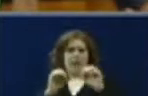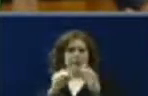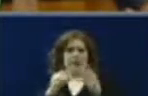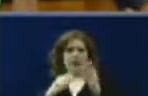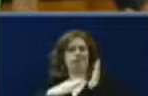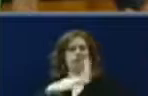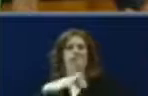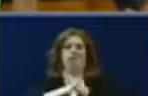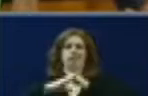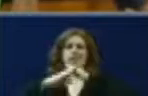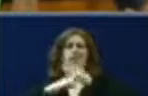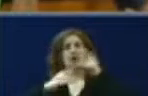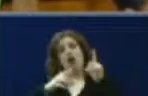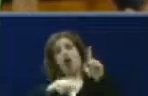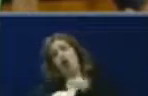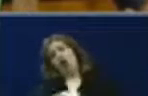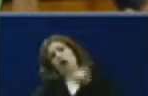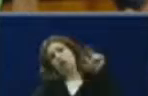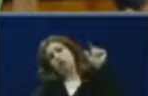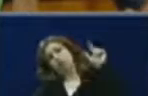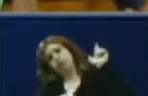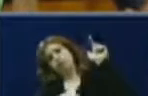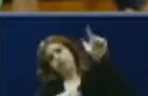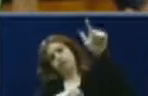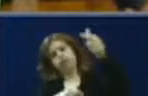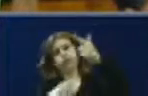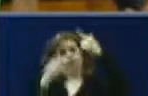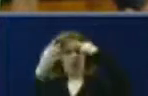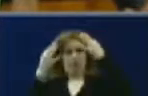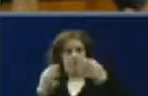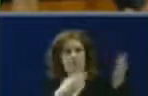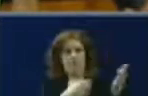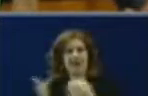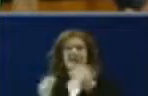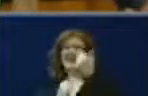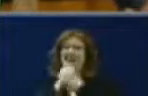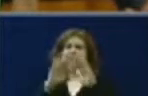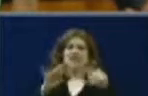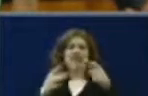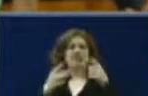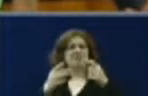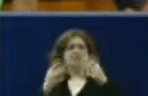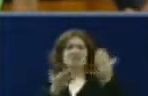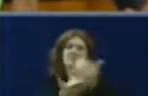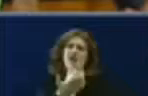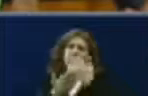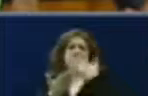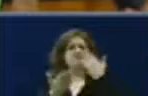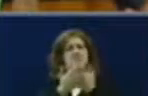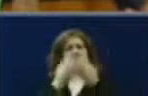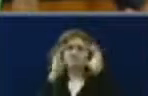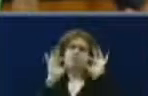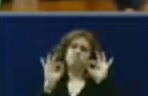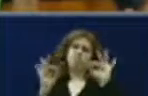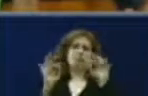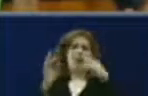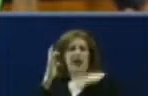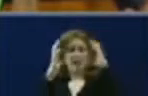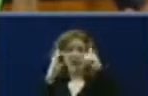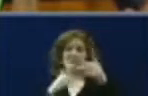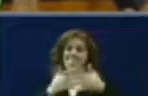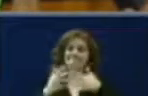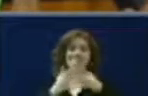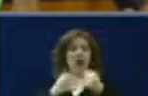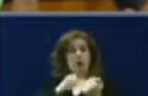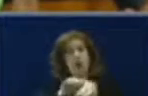two concepts are not mutually exclusive. Every child deserves an equitable education, and regardless of the obstacles that child faces in life,